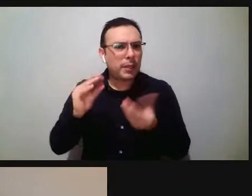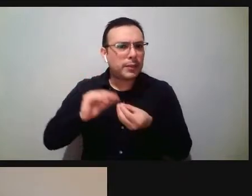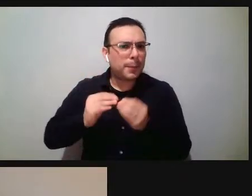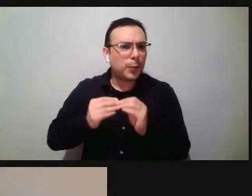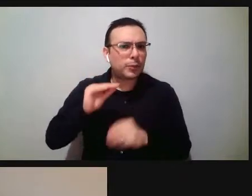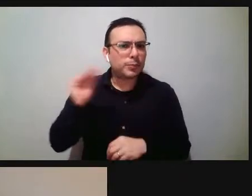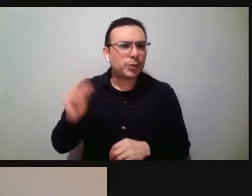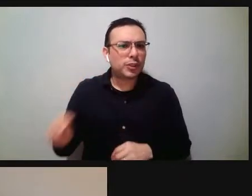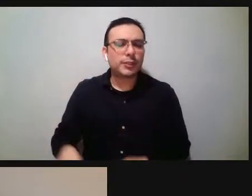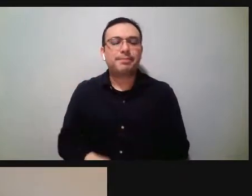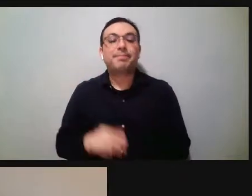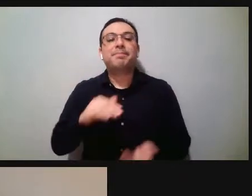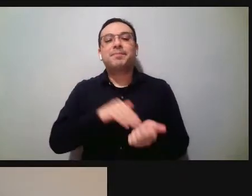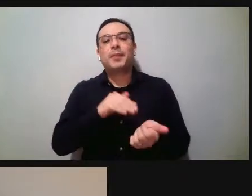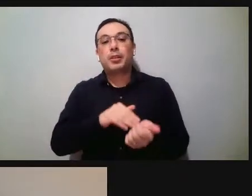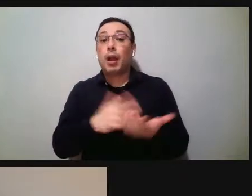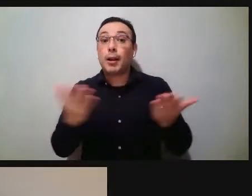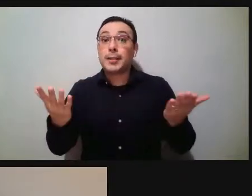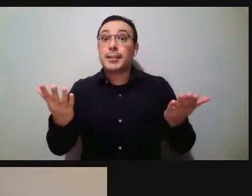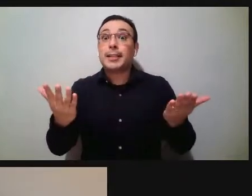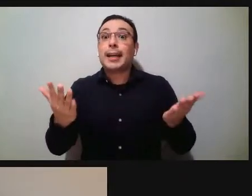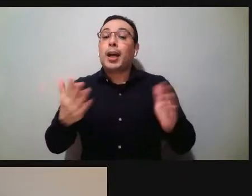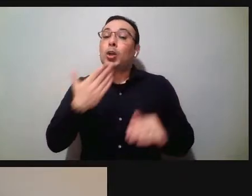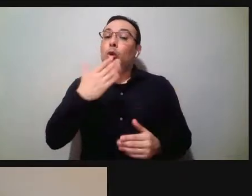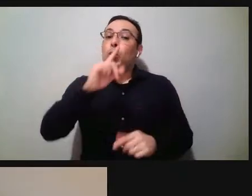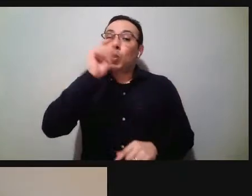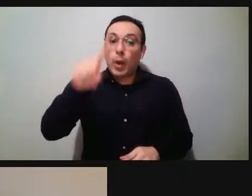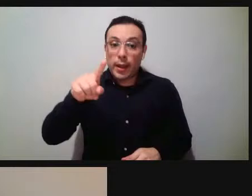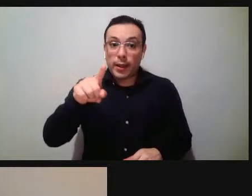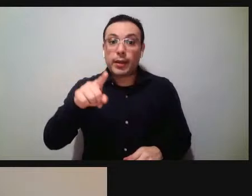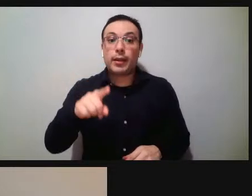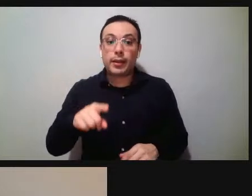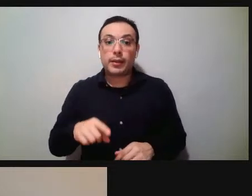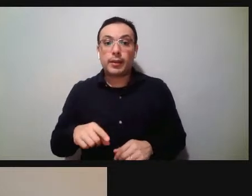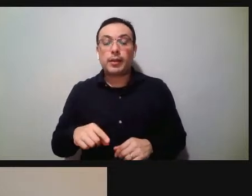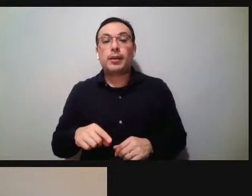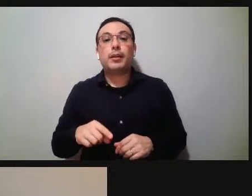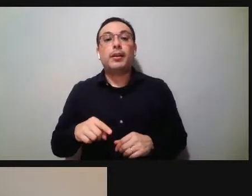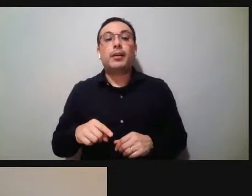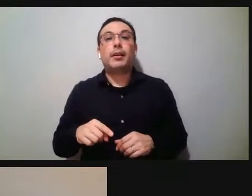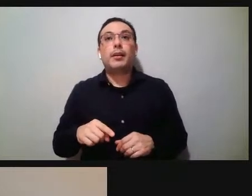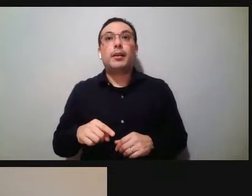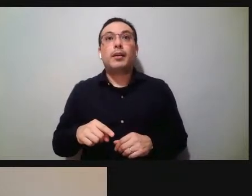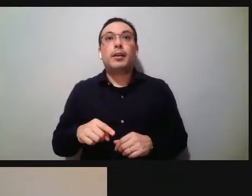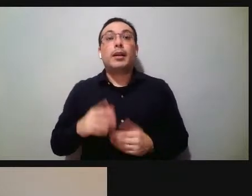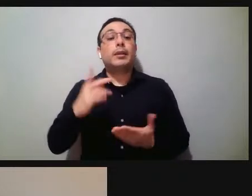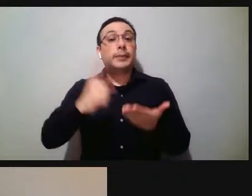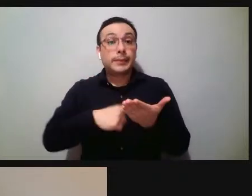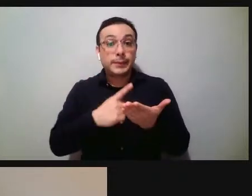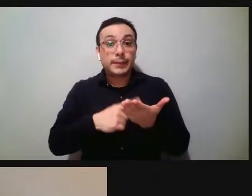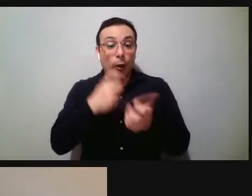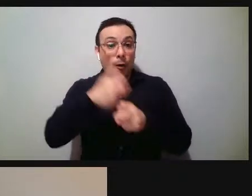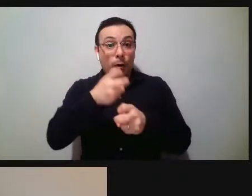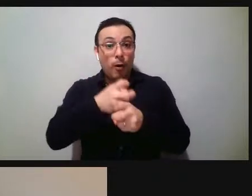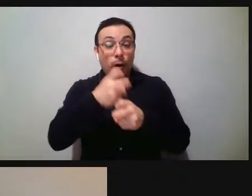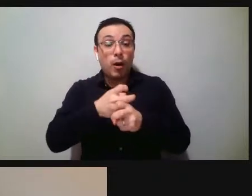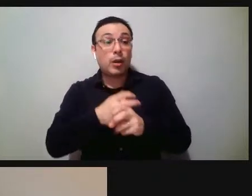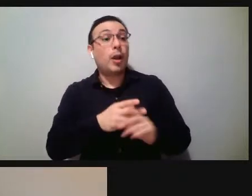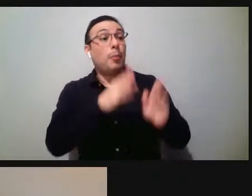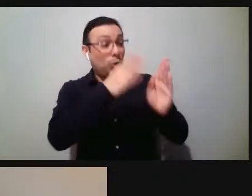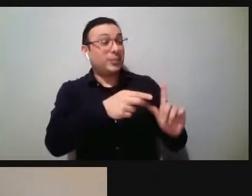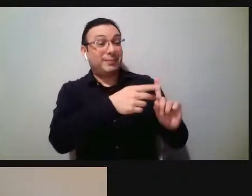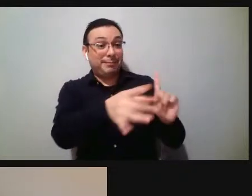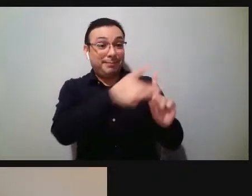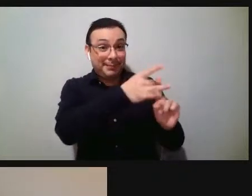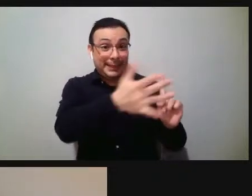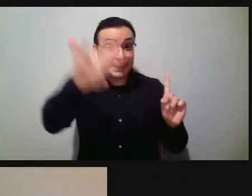on it because a lot of people actually, if they're reinfected, may not have a severe disease and may not come back into the hospital. So hard